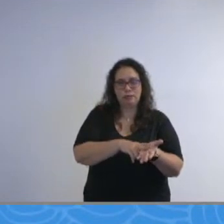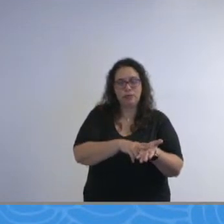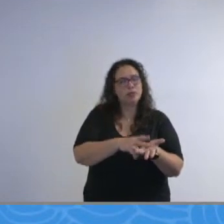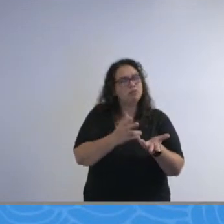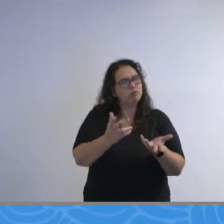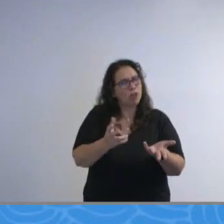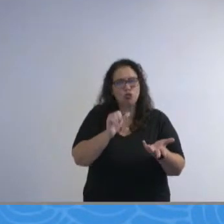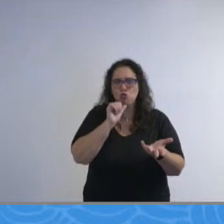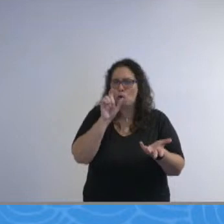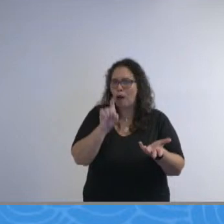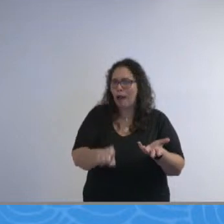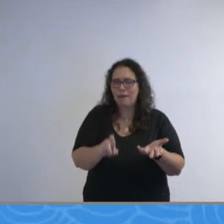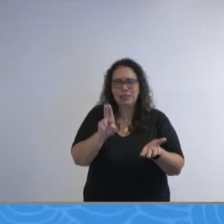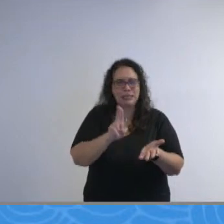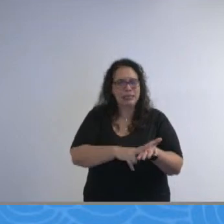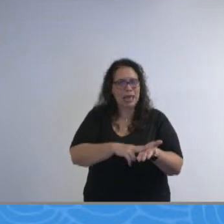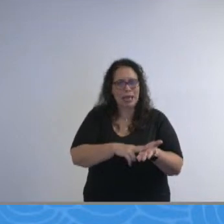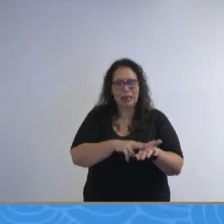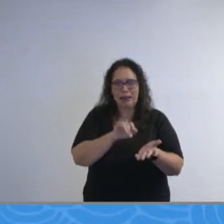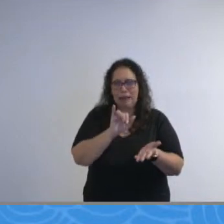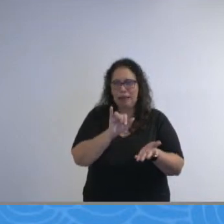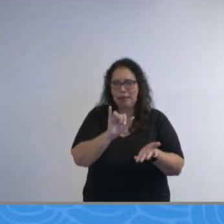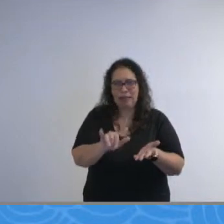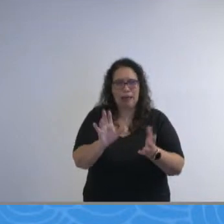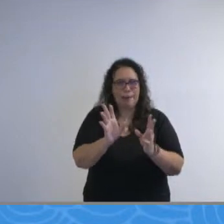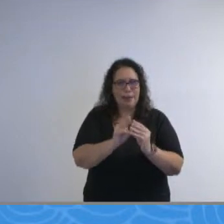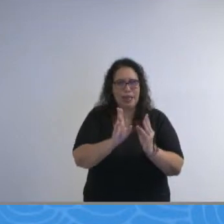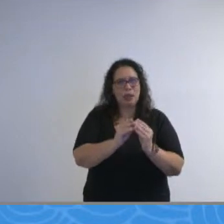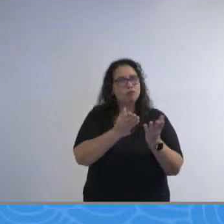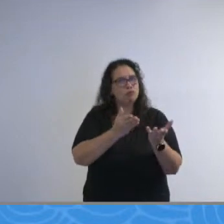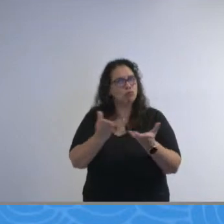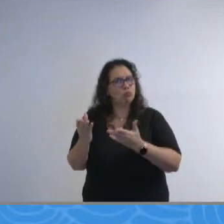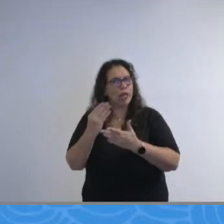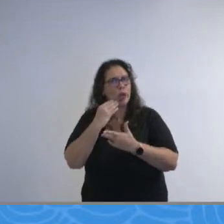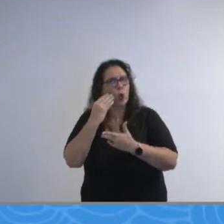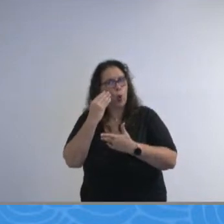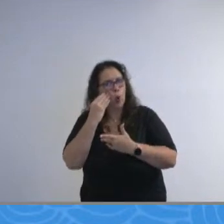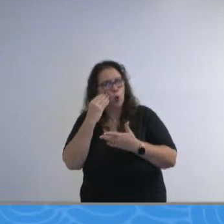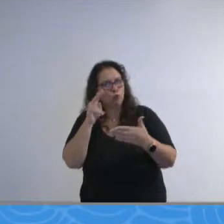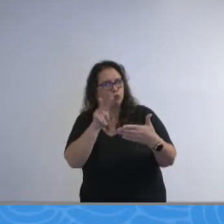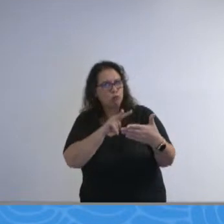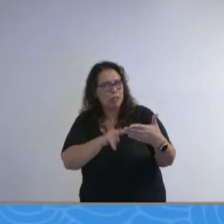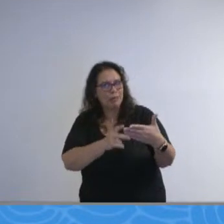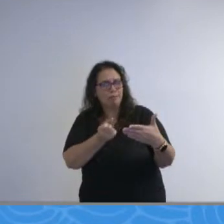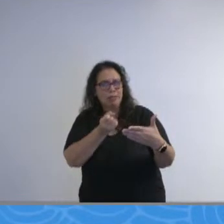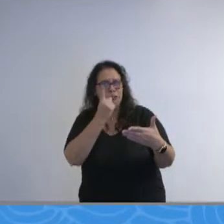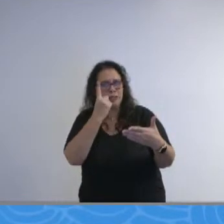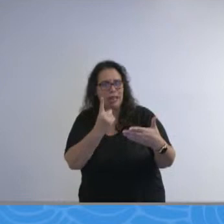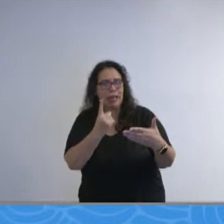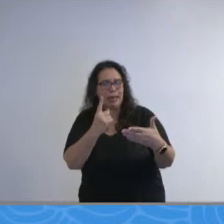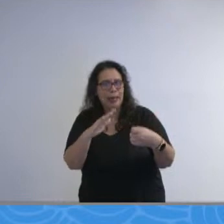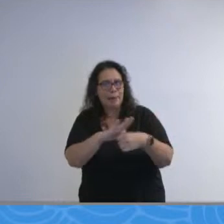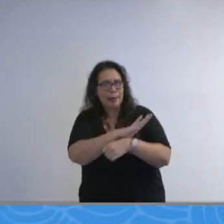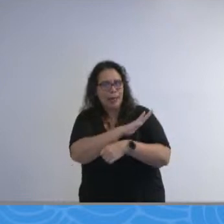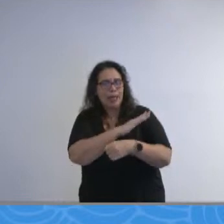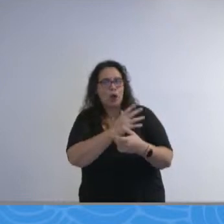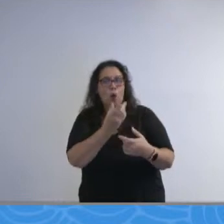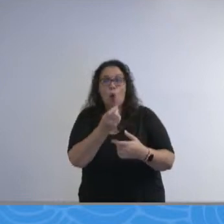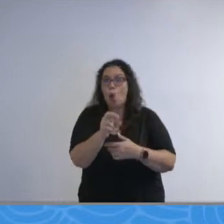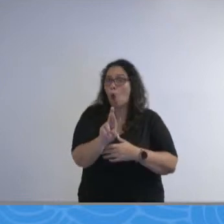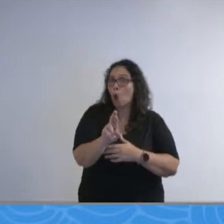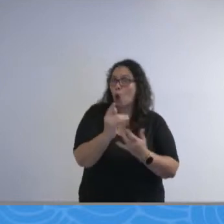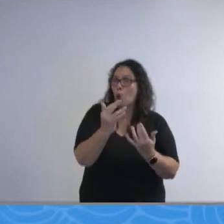you can review it and you can understand it well and wait for it in your own language,